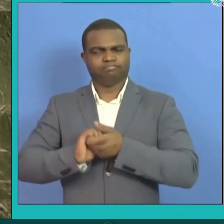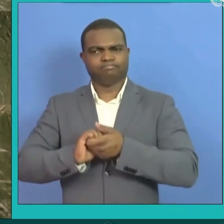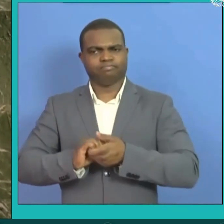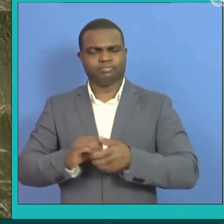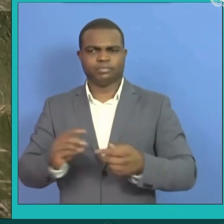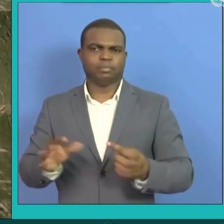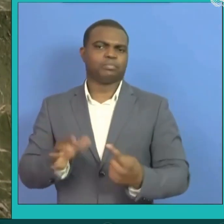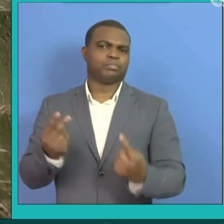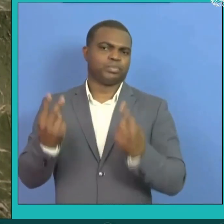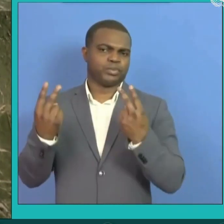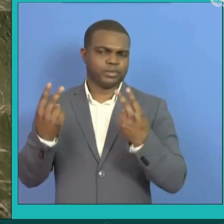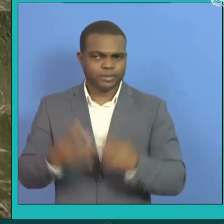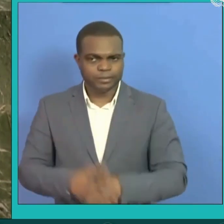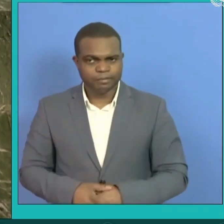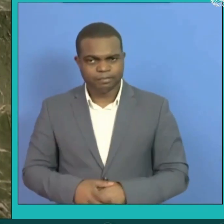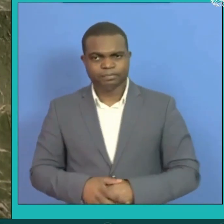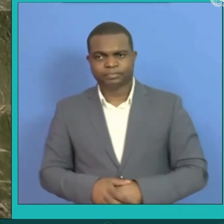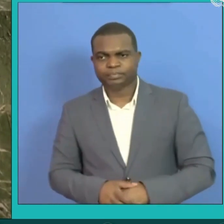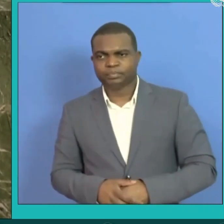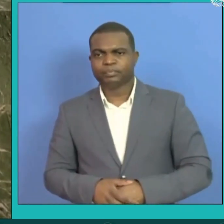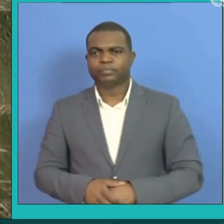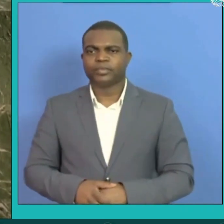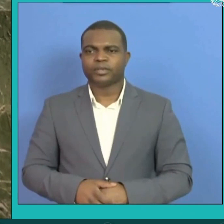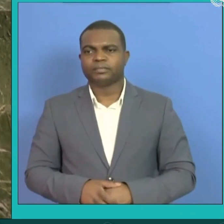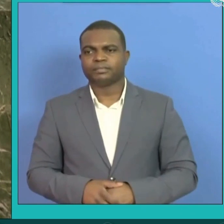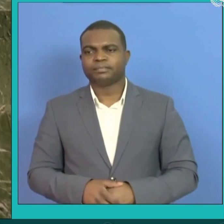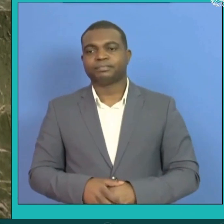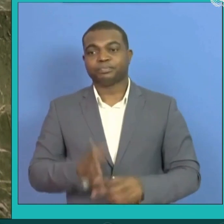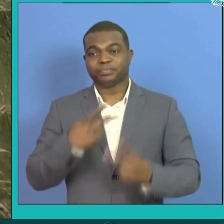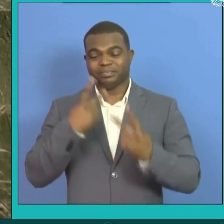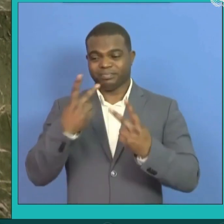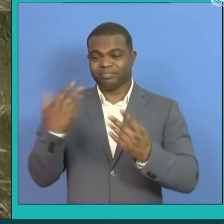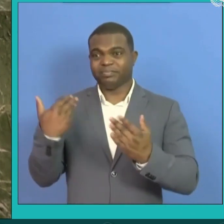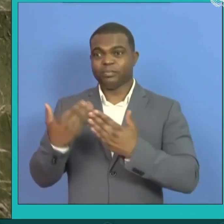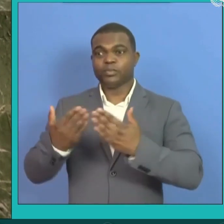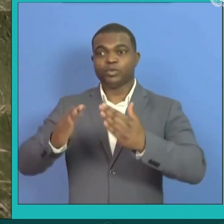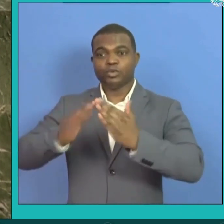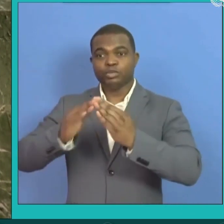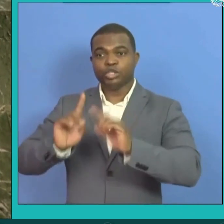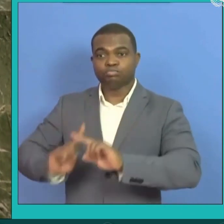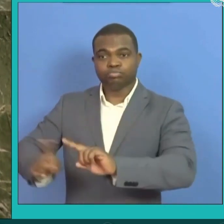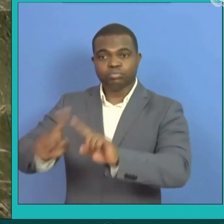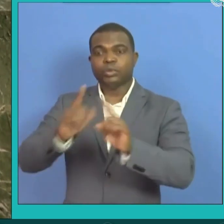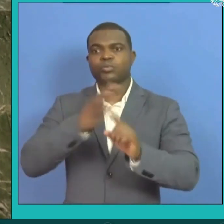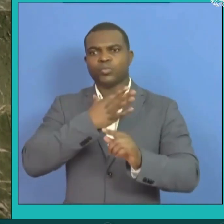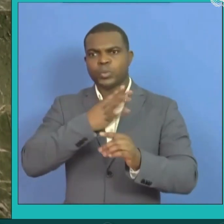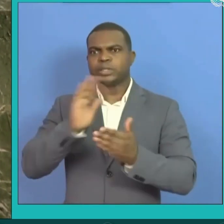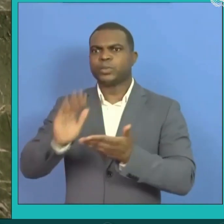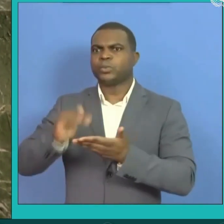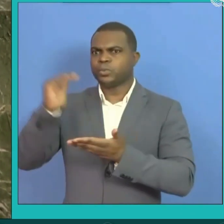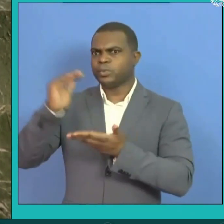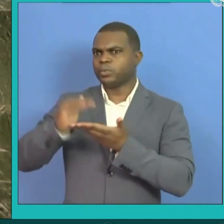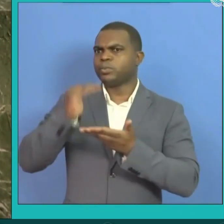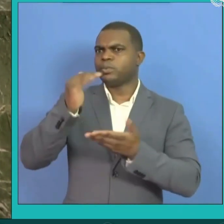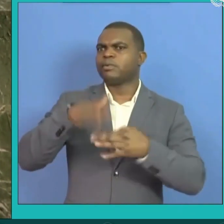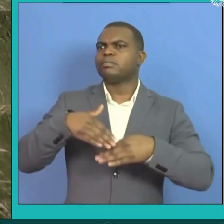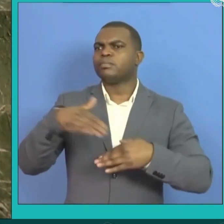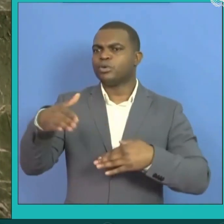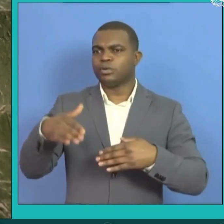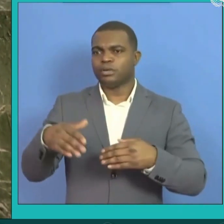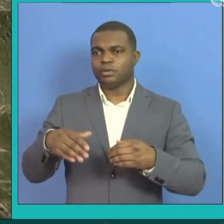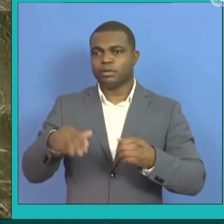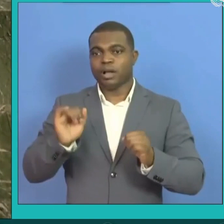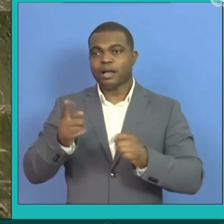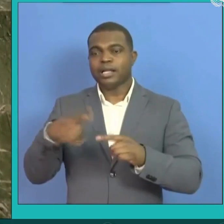for people, livelihoods, society, and the ecosystems on which we depend. The